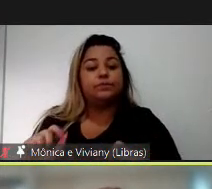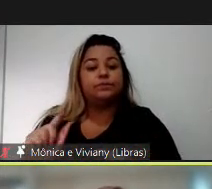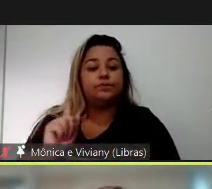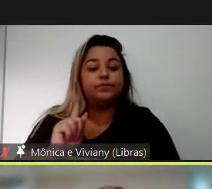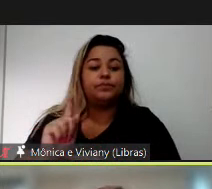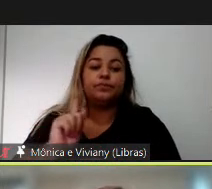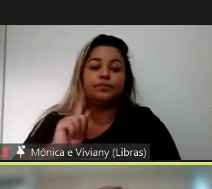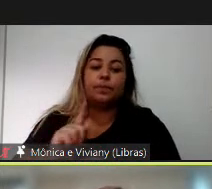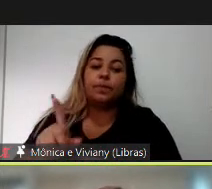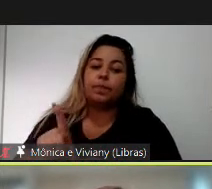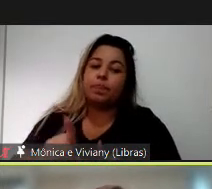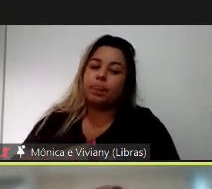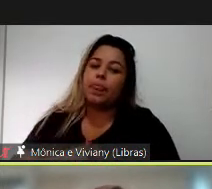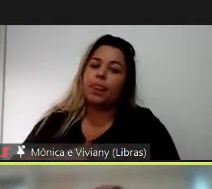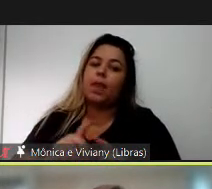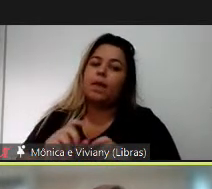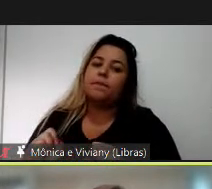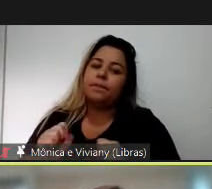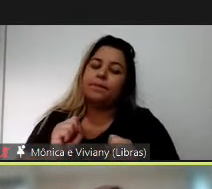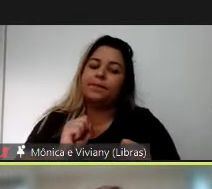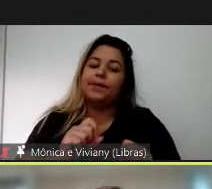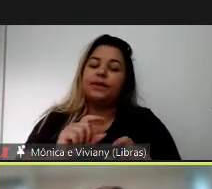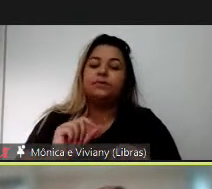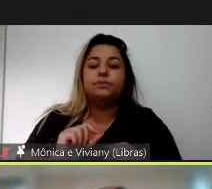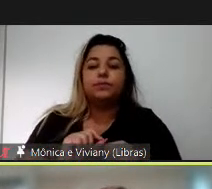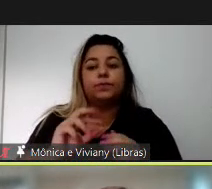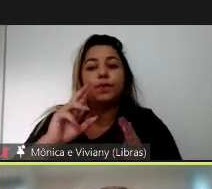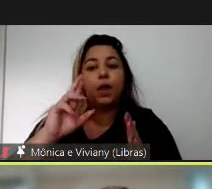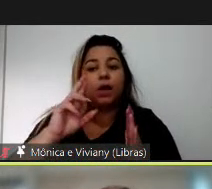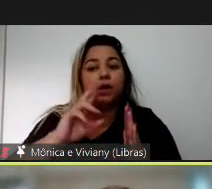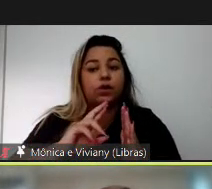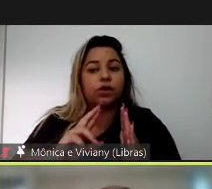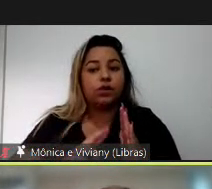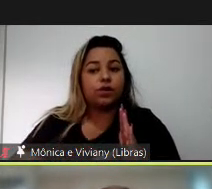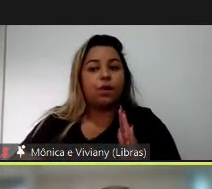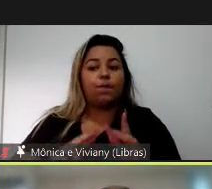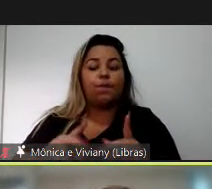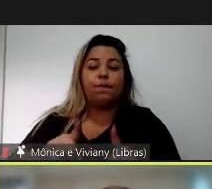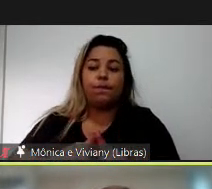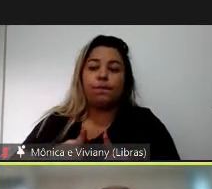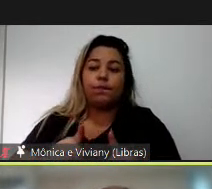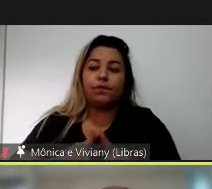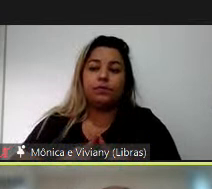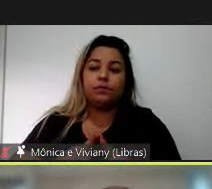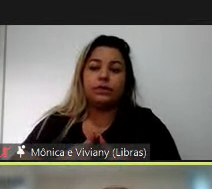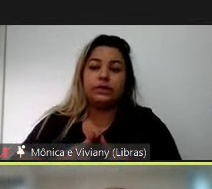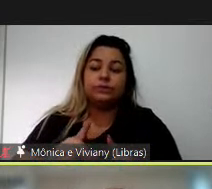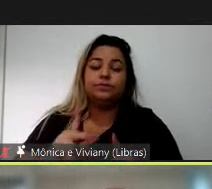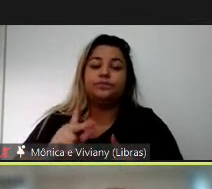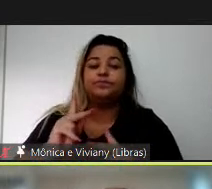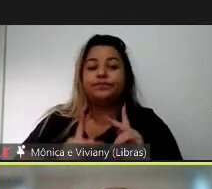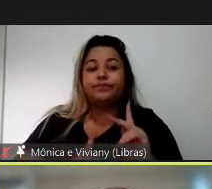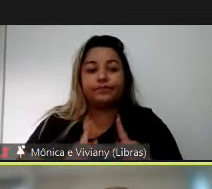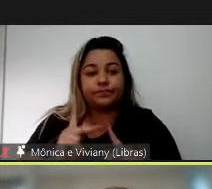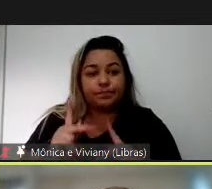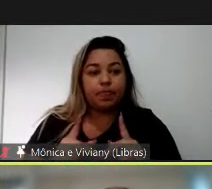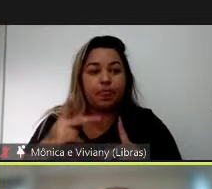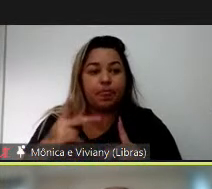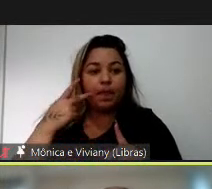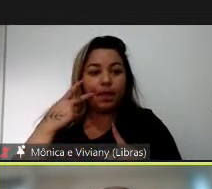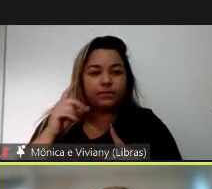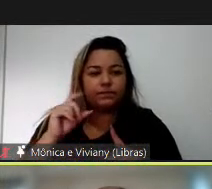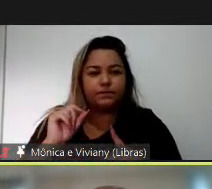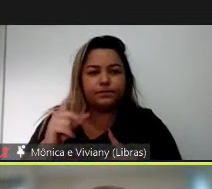In this system, the main manager can create a report on how is the nutritional state of its